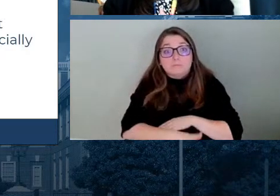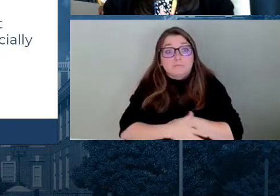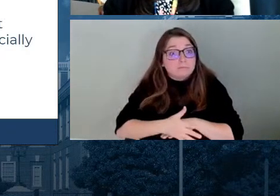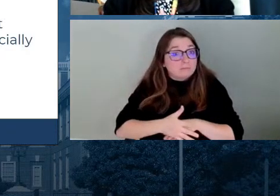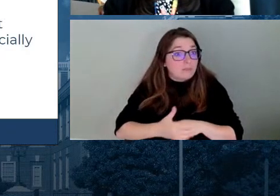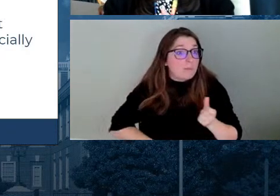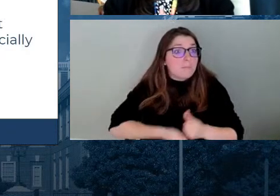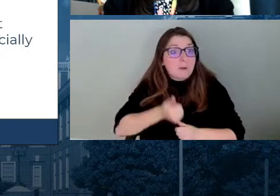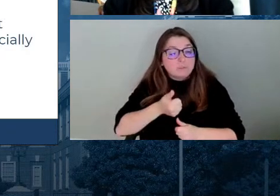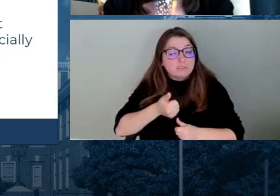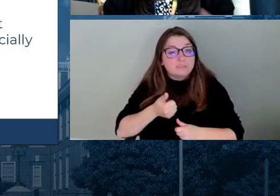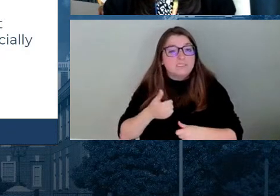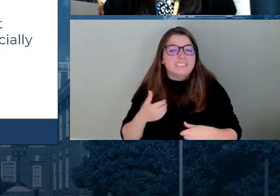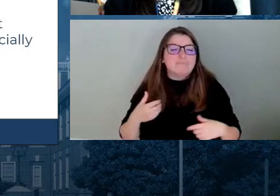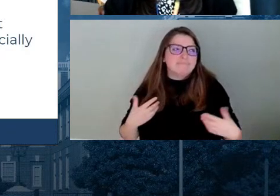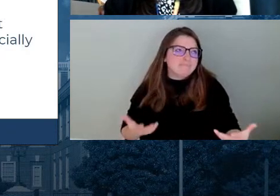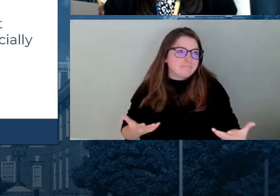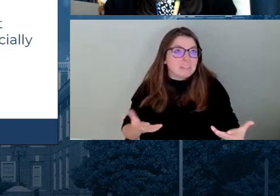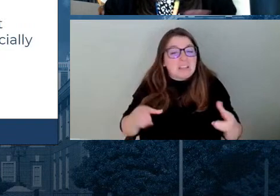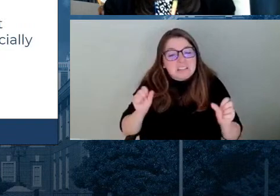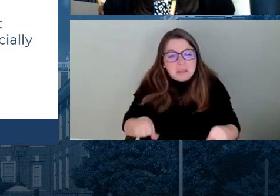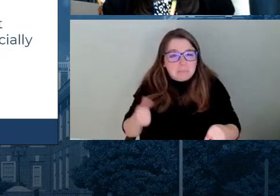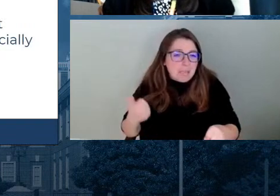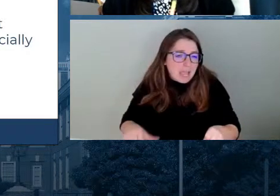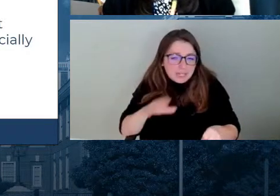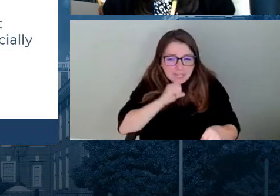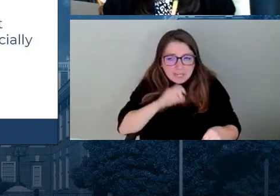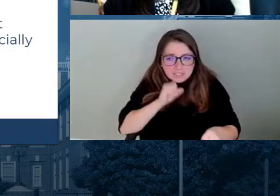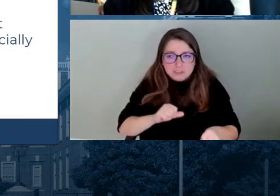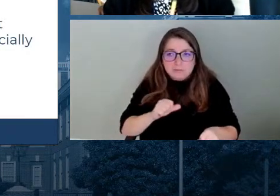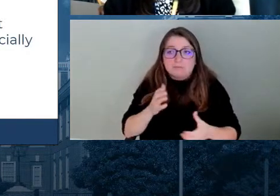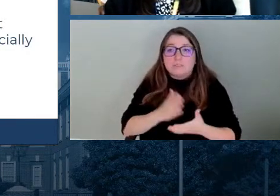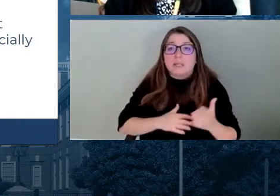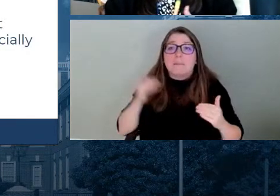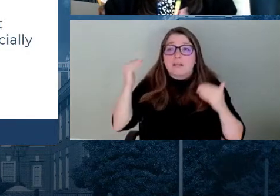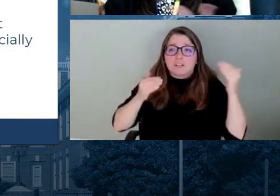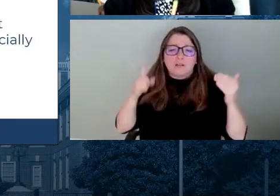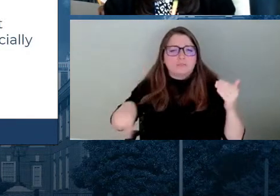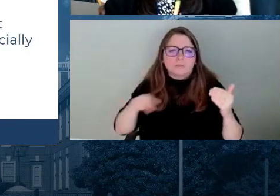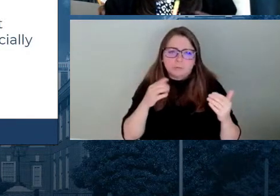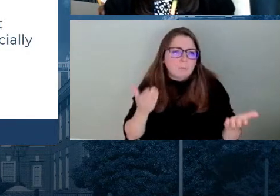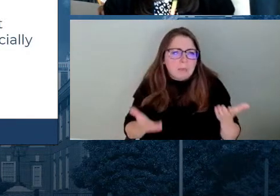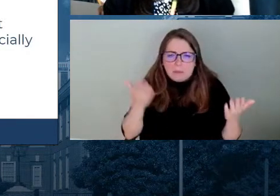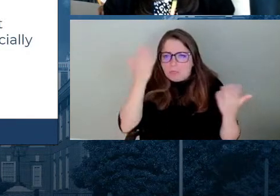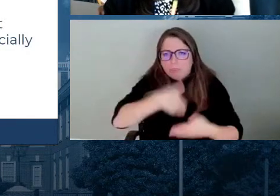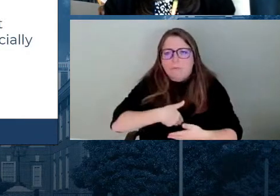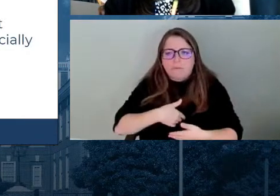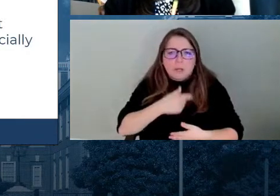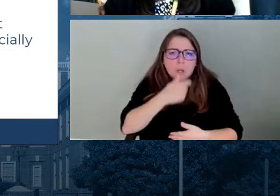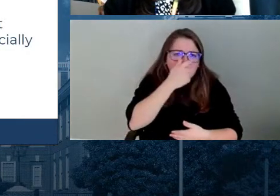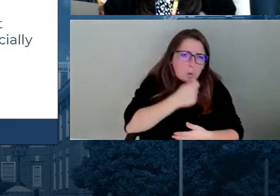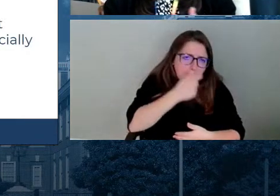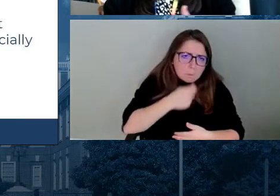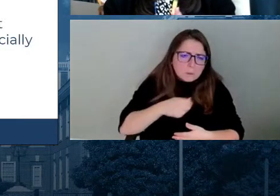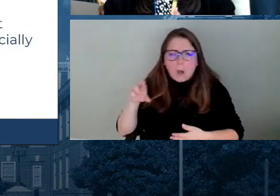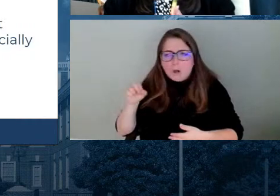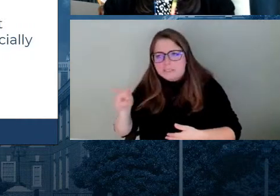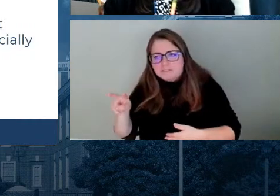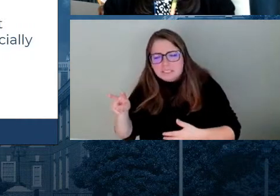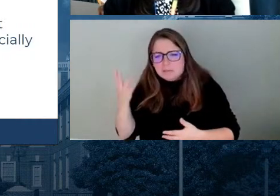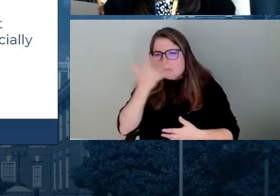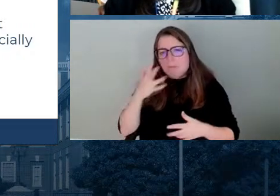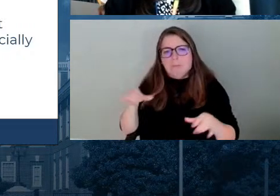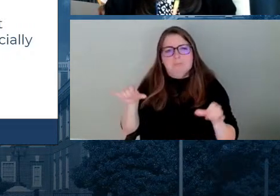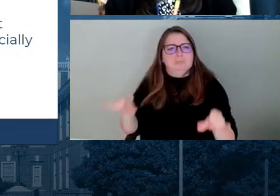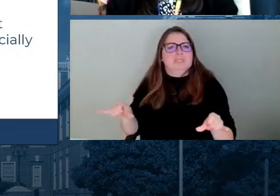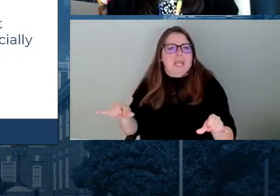age. For typical adults, you probably wouldn't even notice the difference between that and what you would call a cold. But we